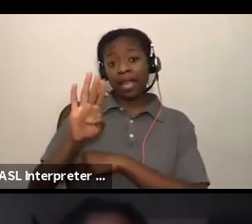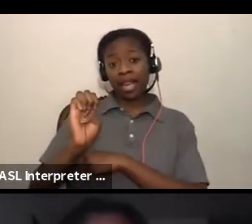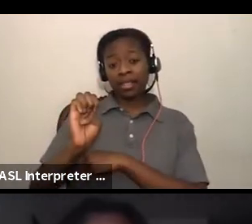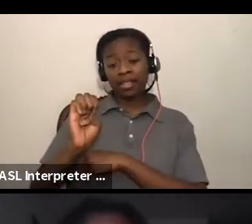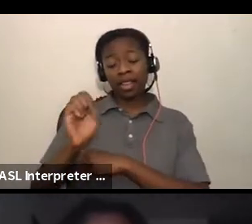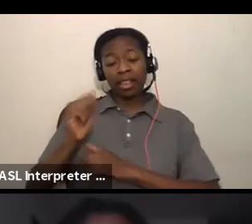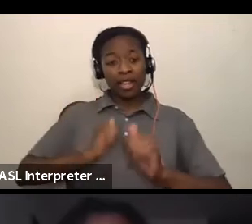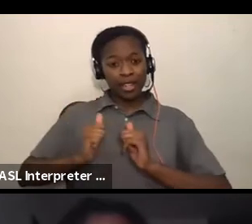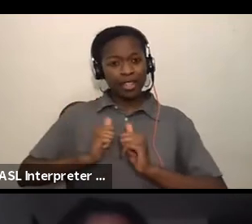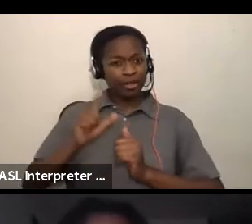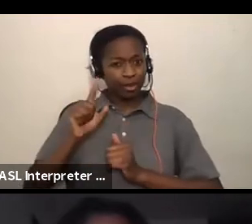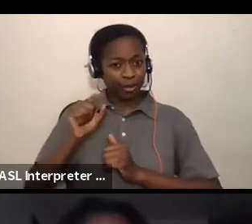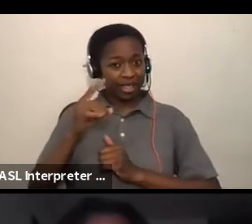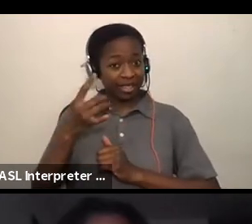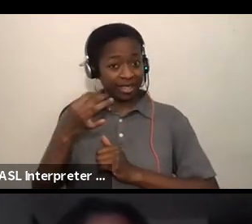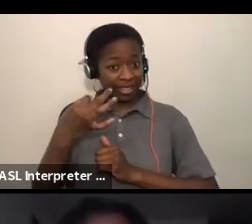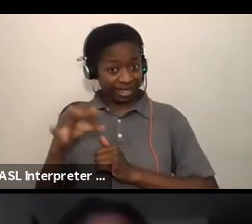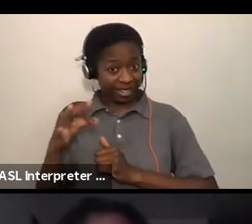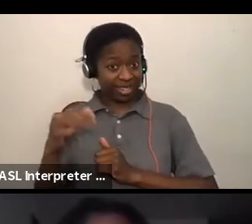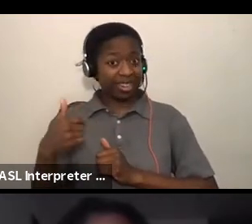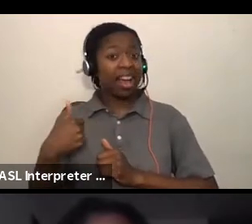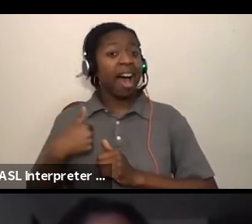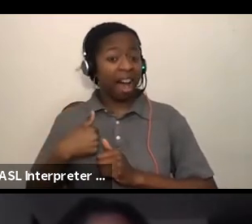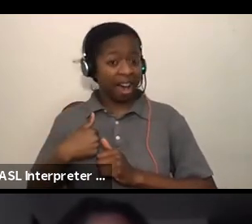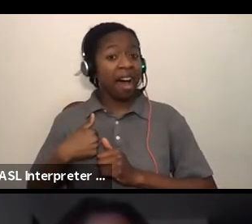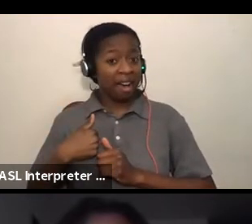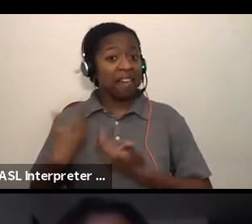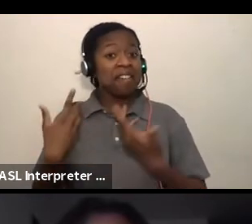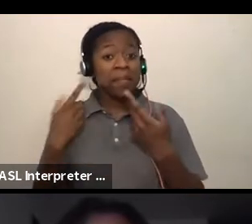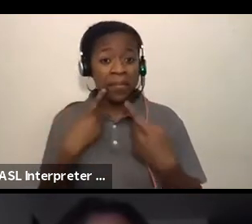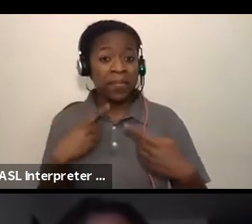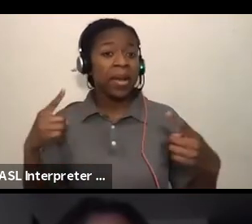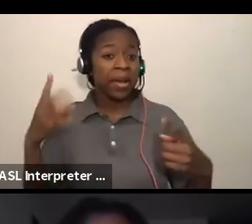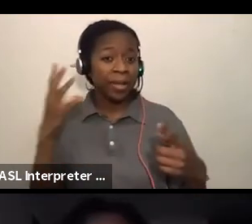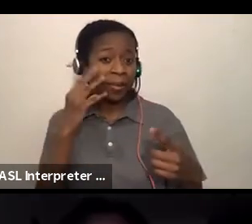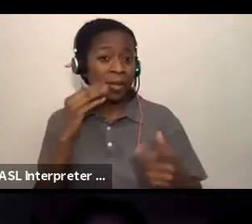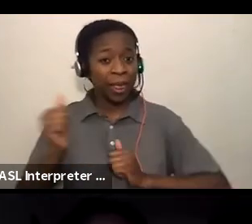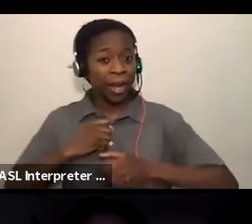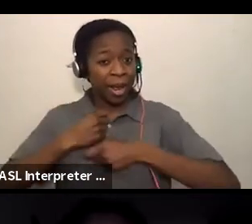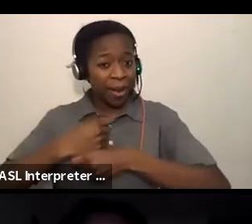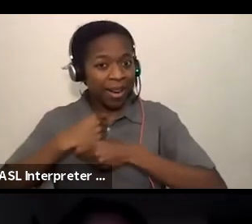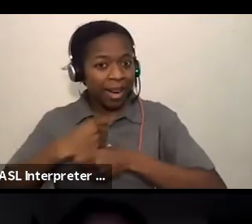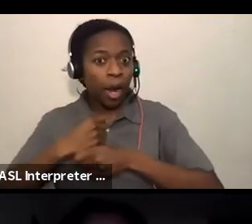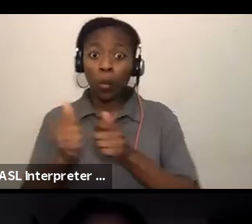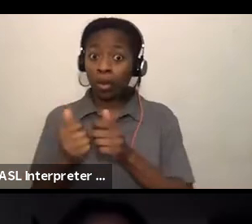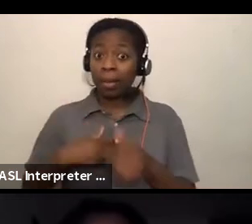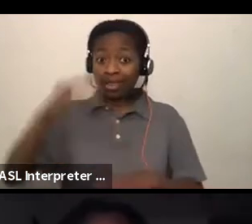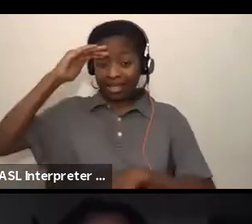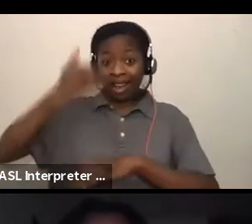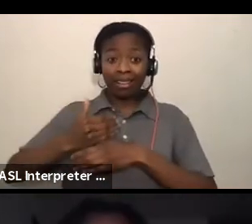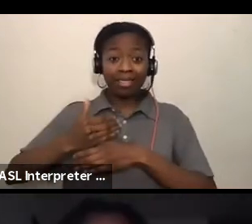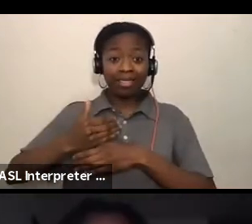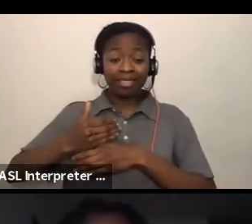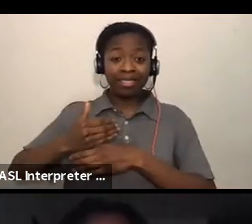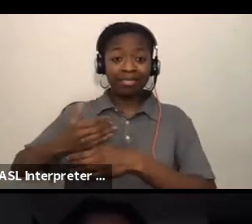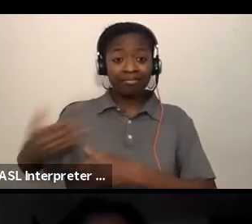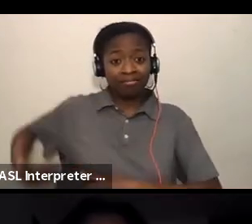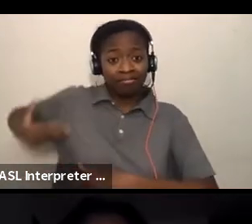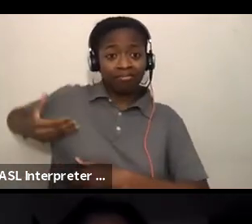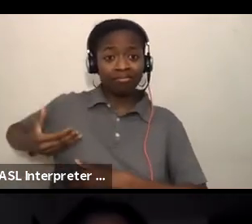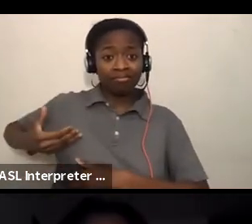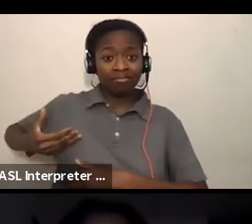2019 and I was directing with my son on my hip where I really felt like somebody didn't give up on me and somebody